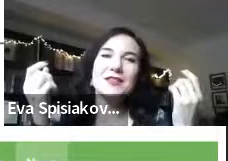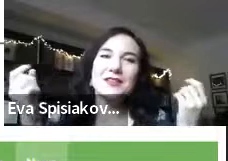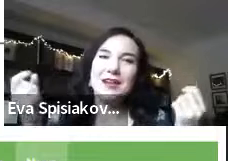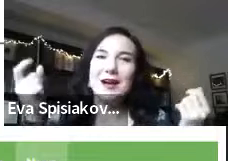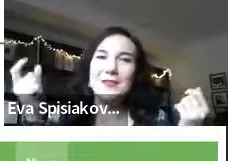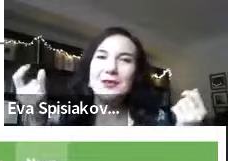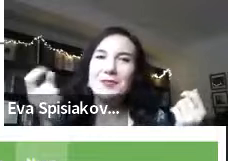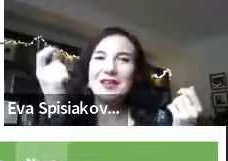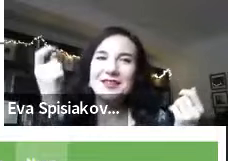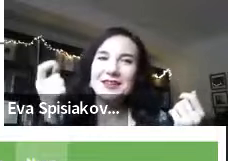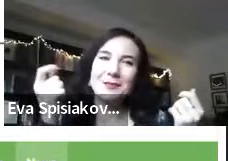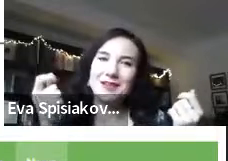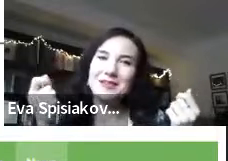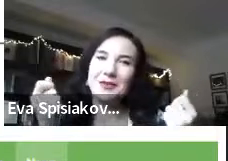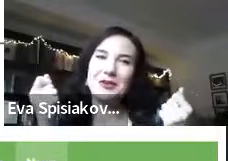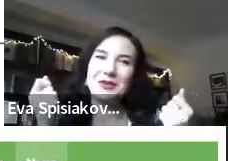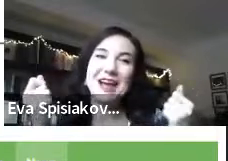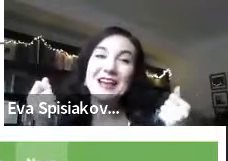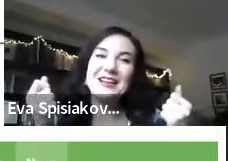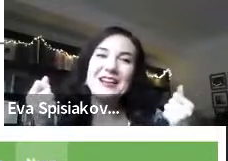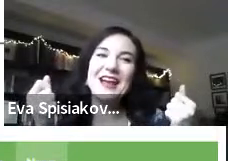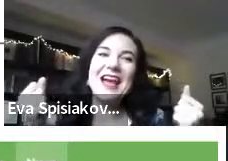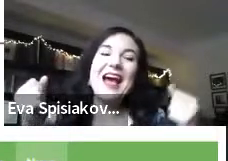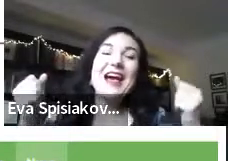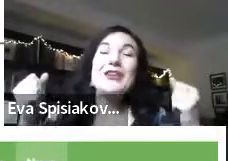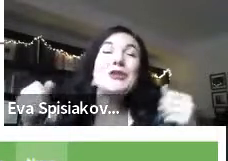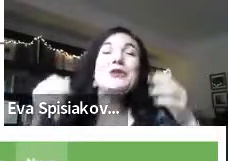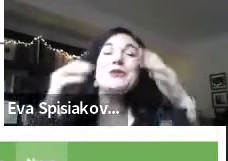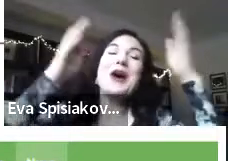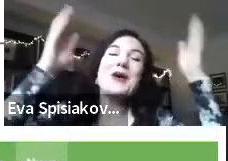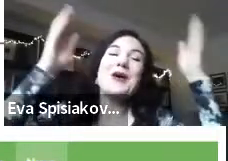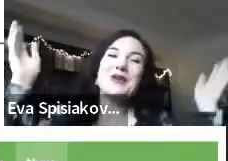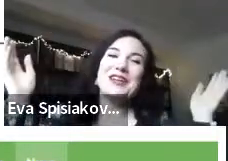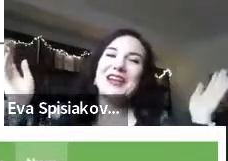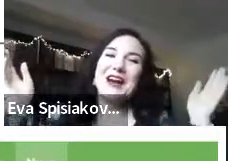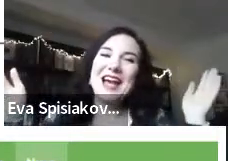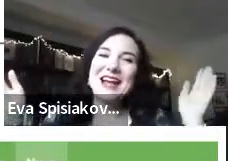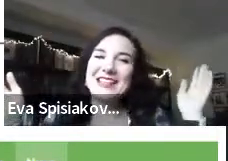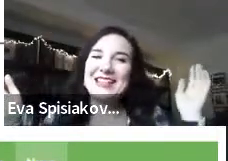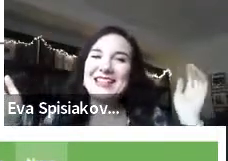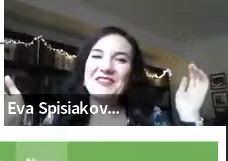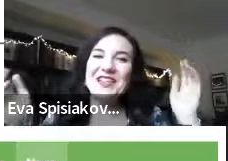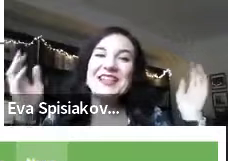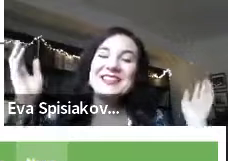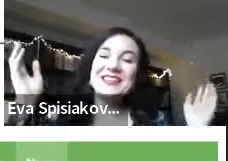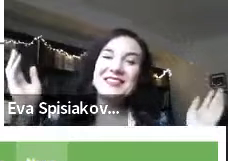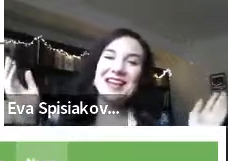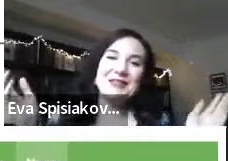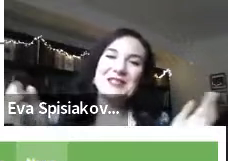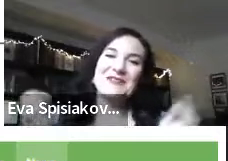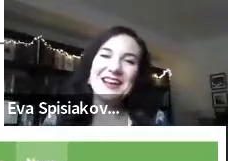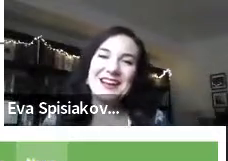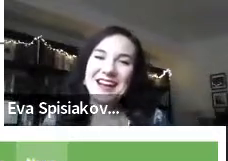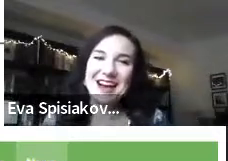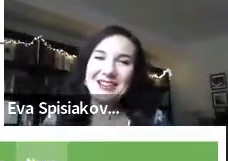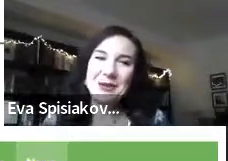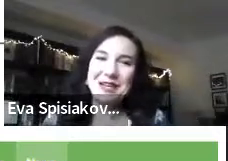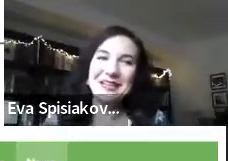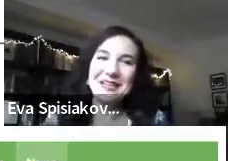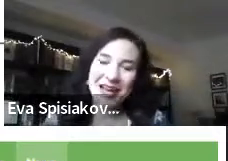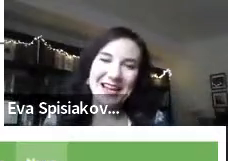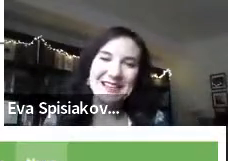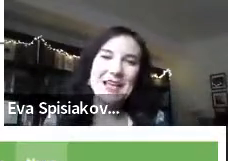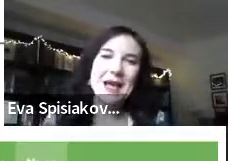of every single time you press the little button of your inhaler, huge amounts of greenhouse gases are released into the atmosphere and